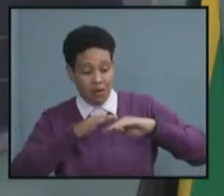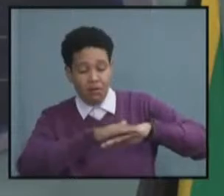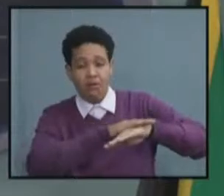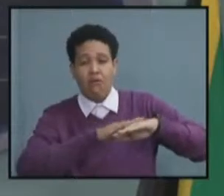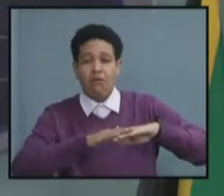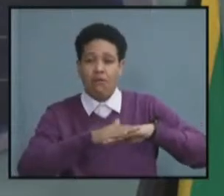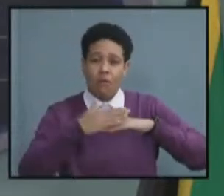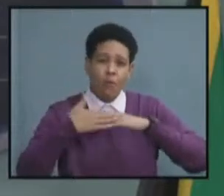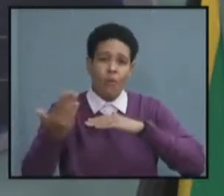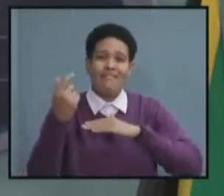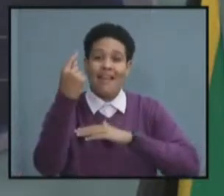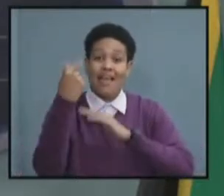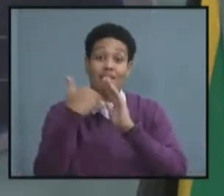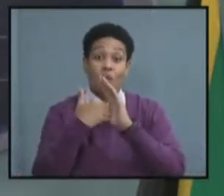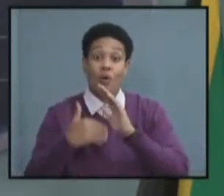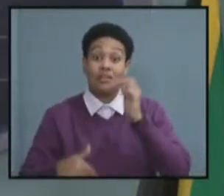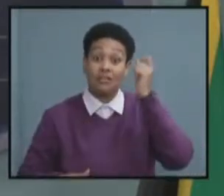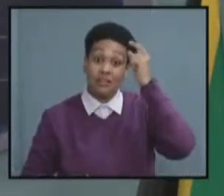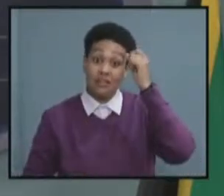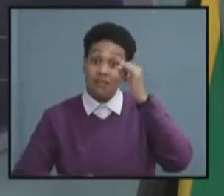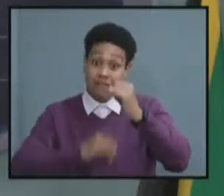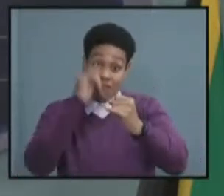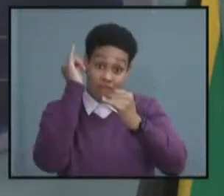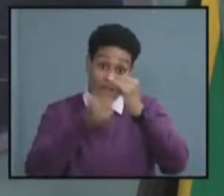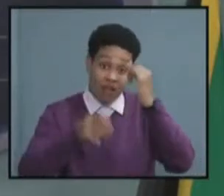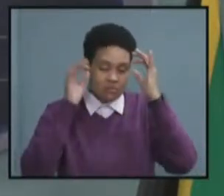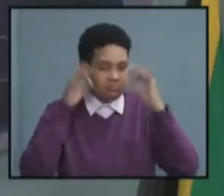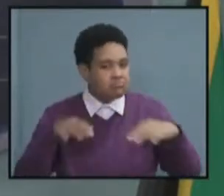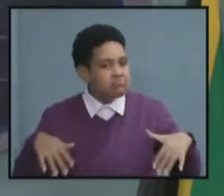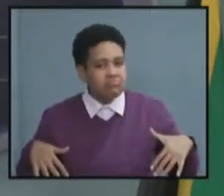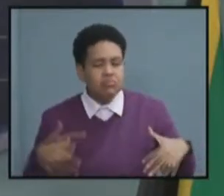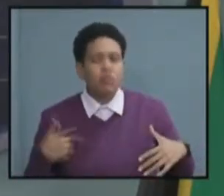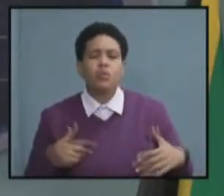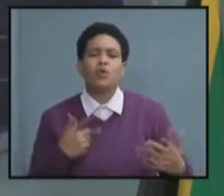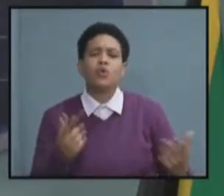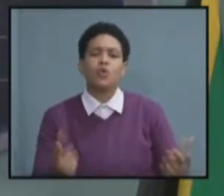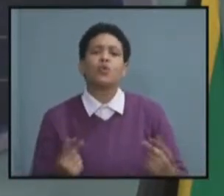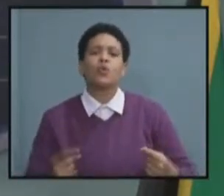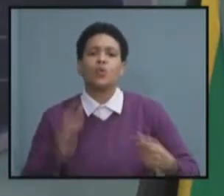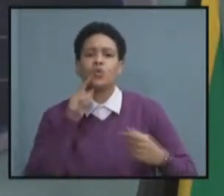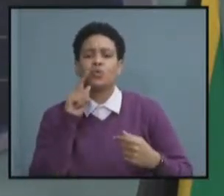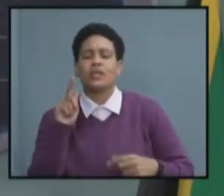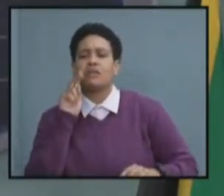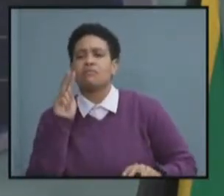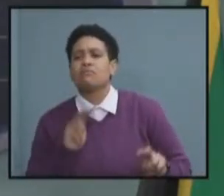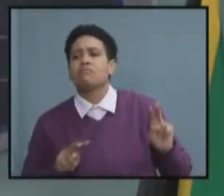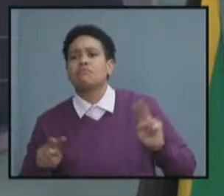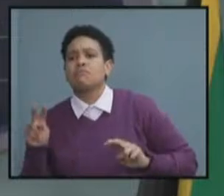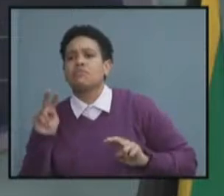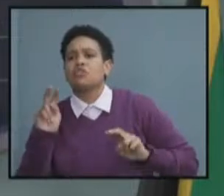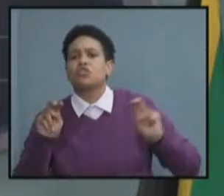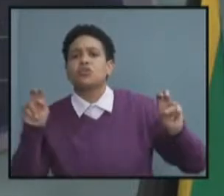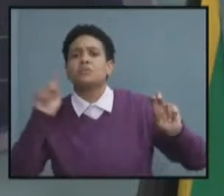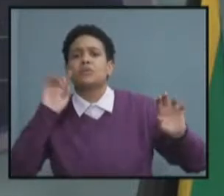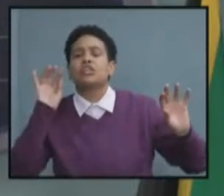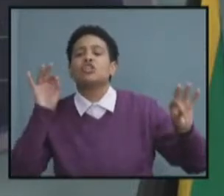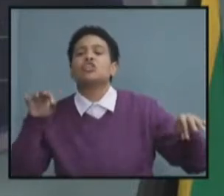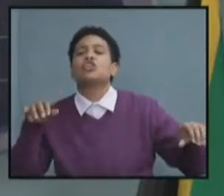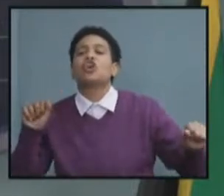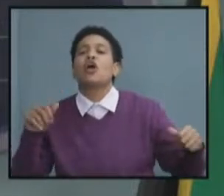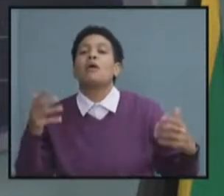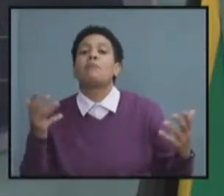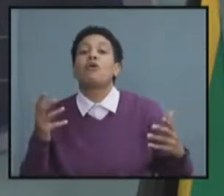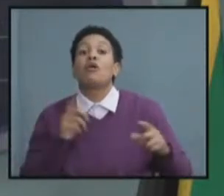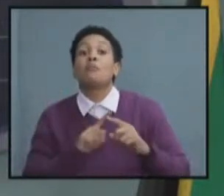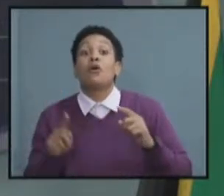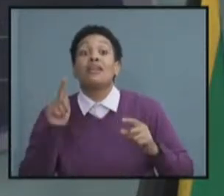not the final decision. We are doing an exercise that will determine, but